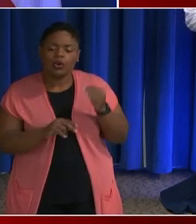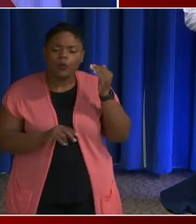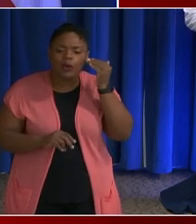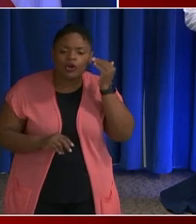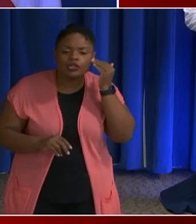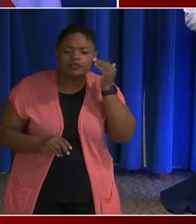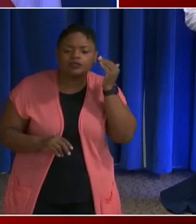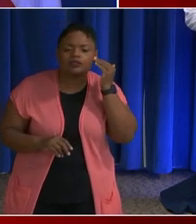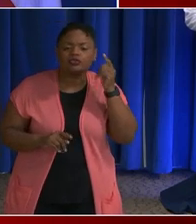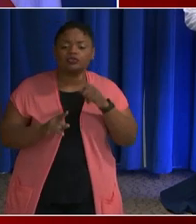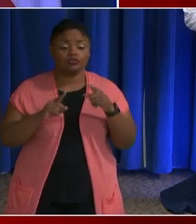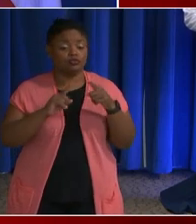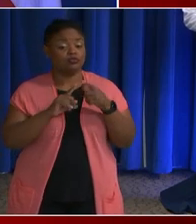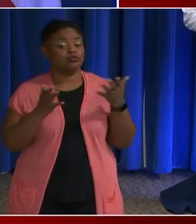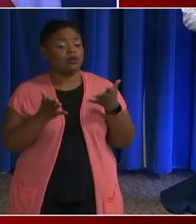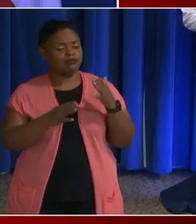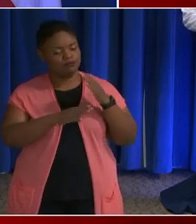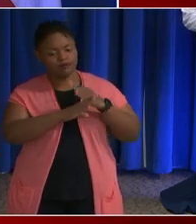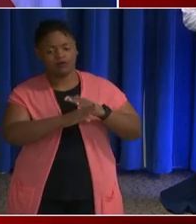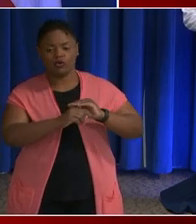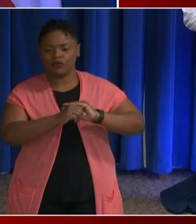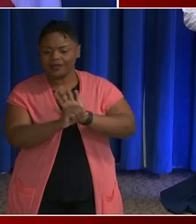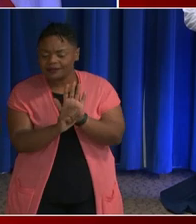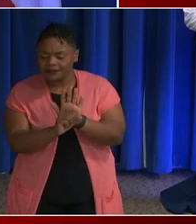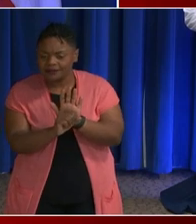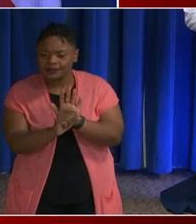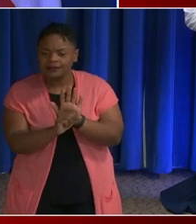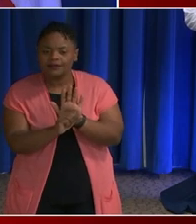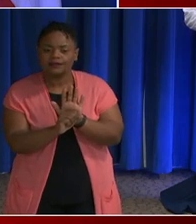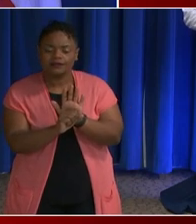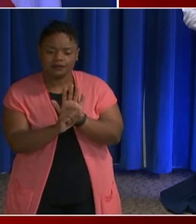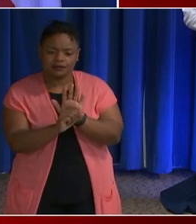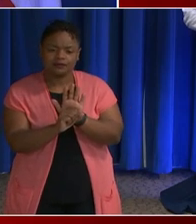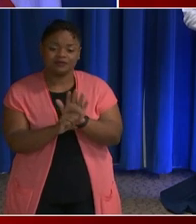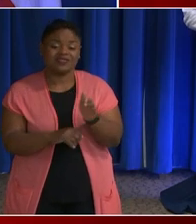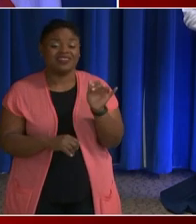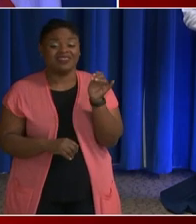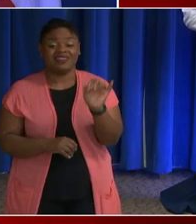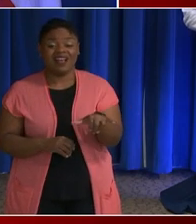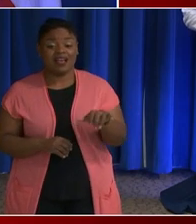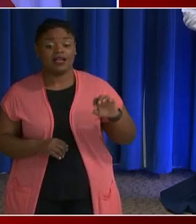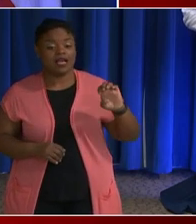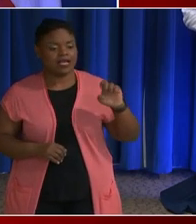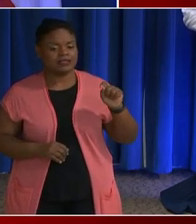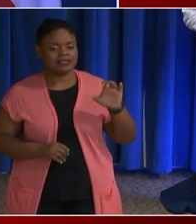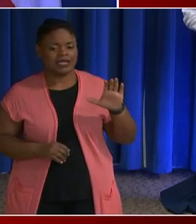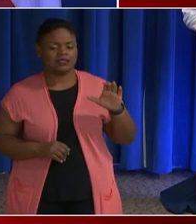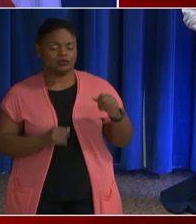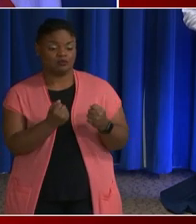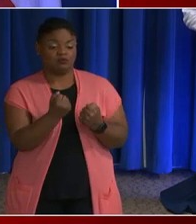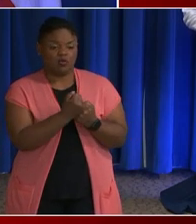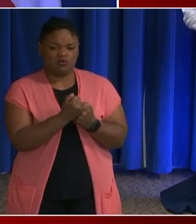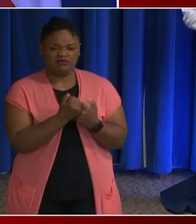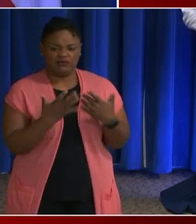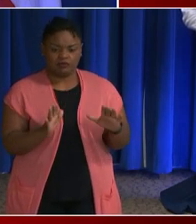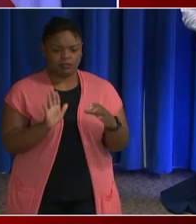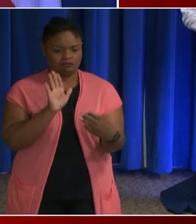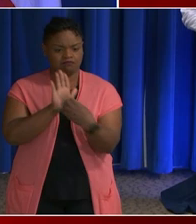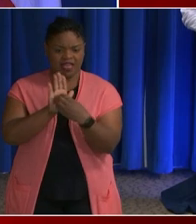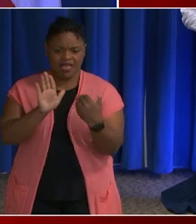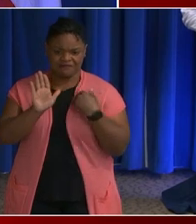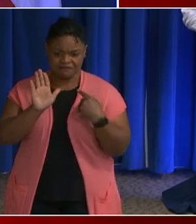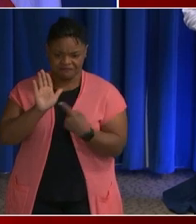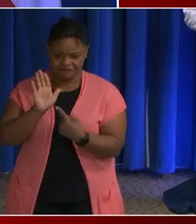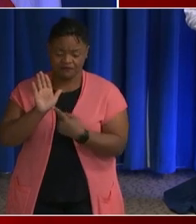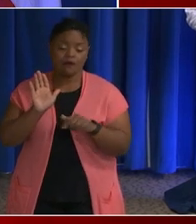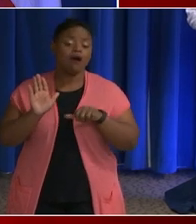prevention. So that's an executive sponsored provision. Another new measure will be modifying